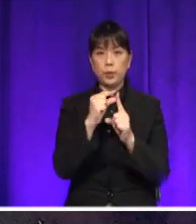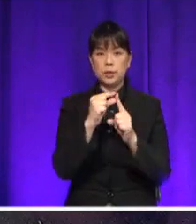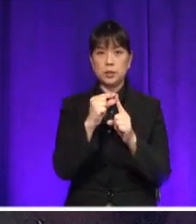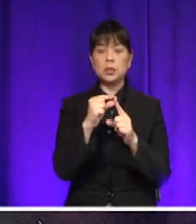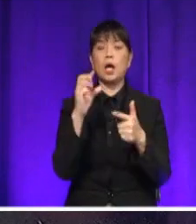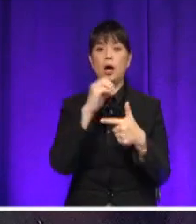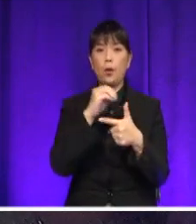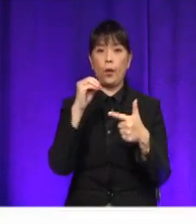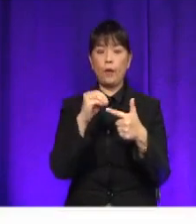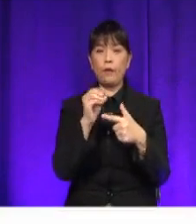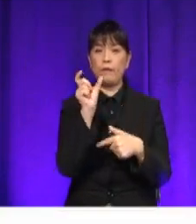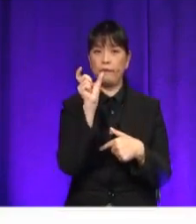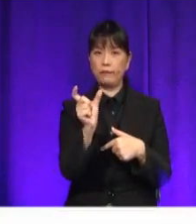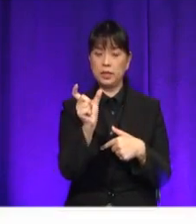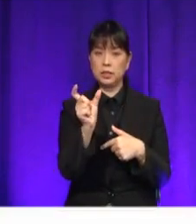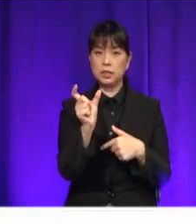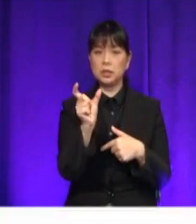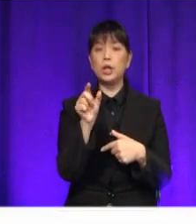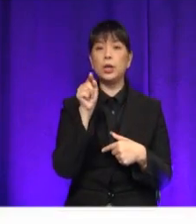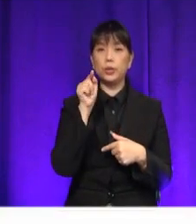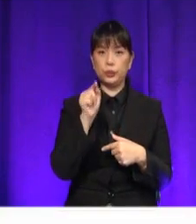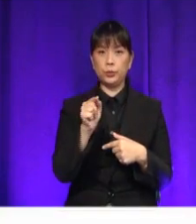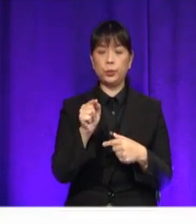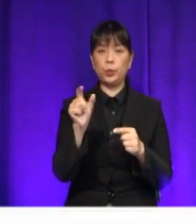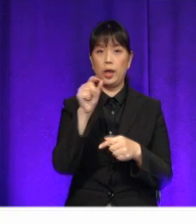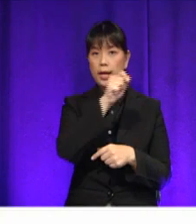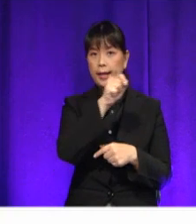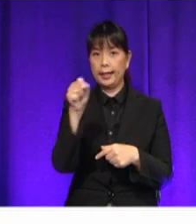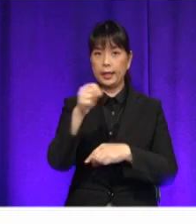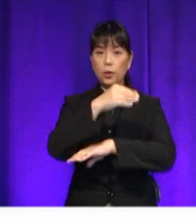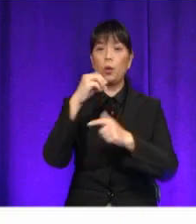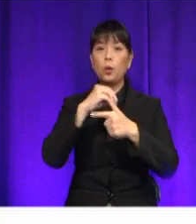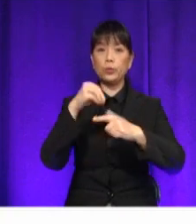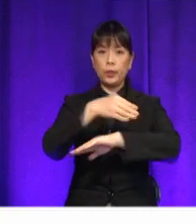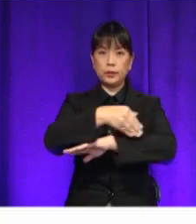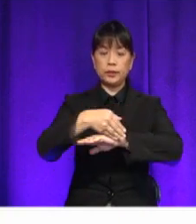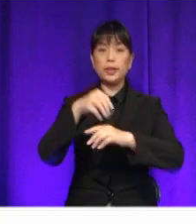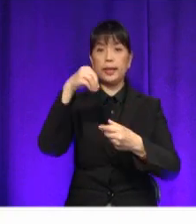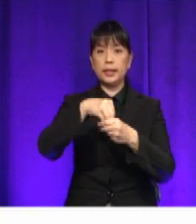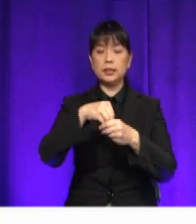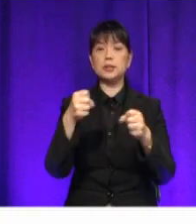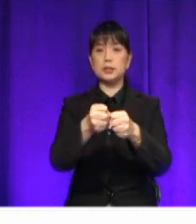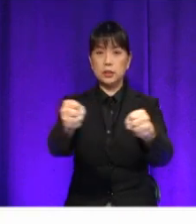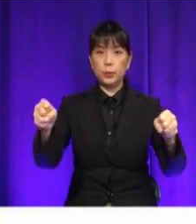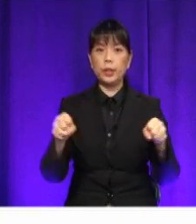or phrases would you highlight in the situation?